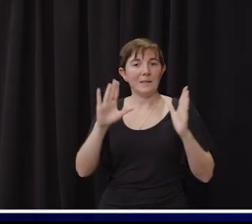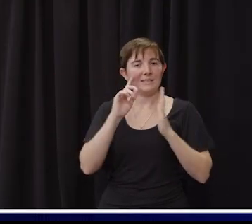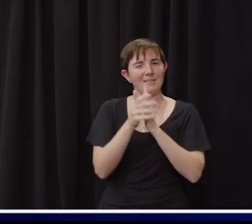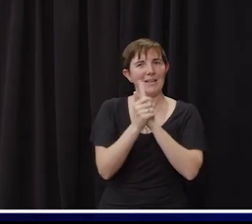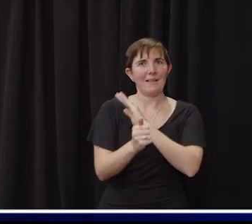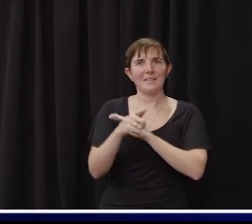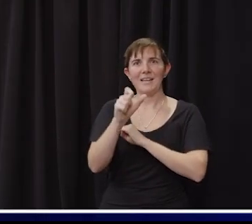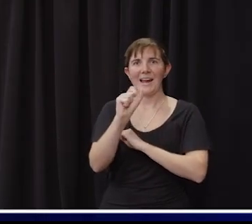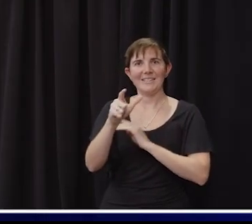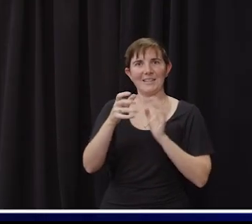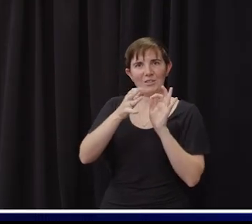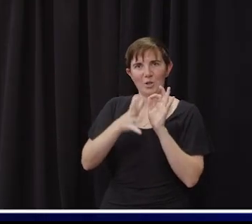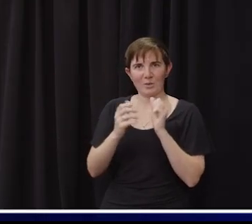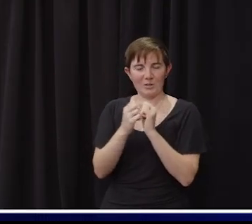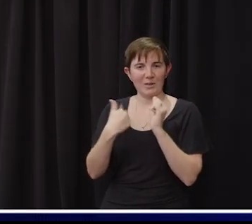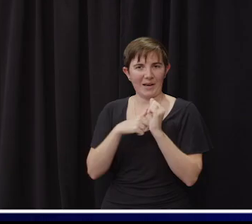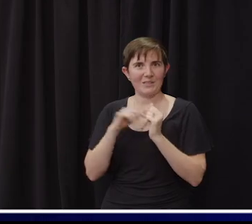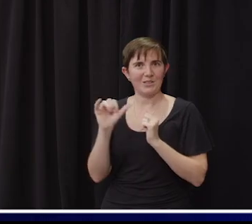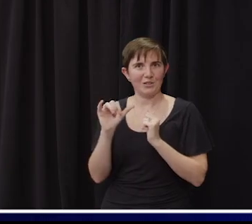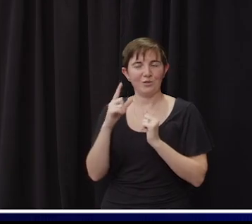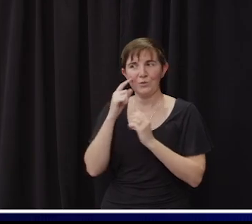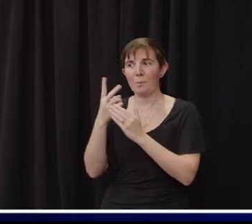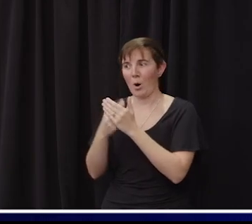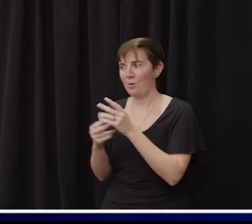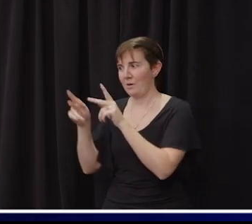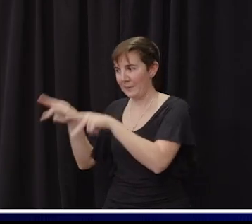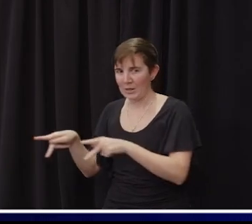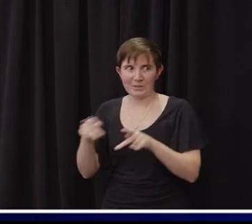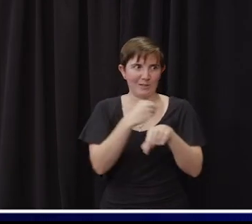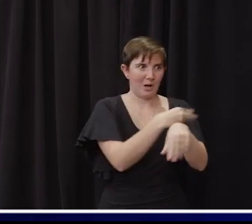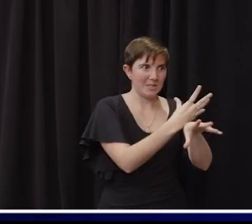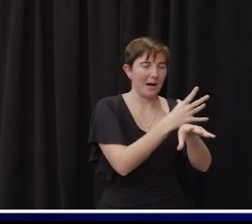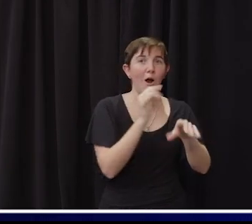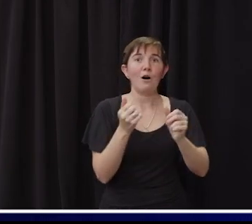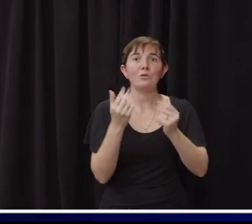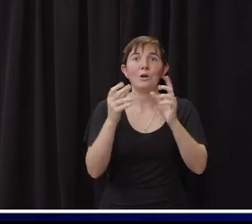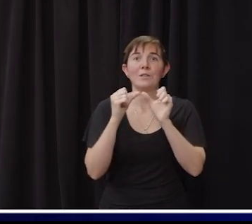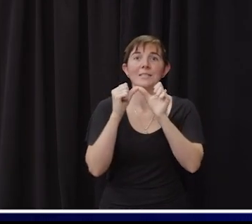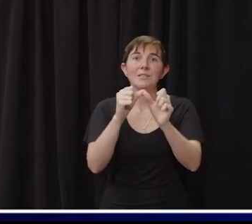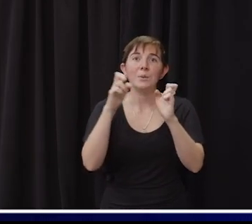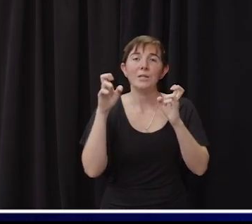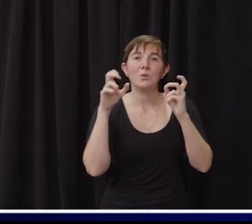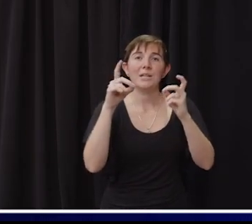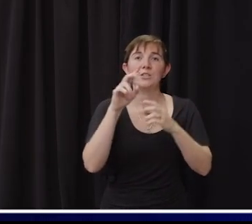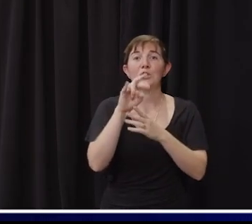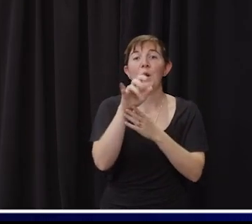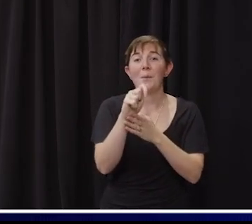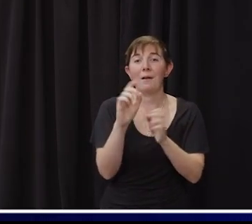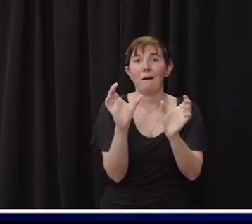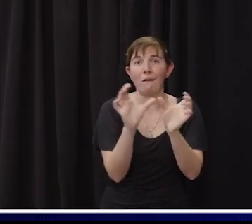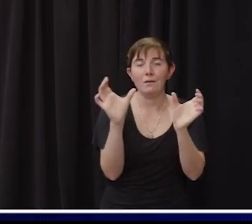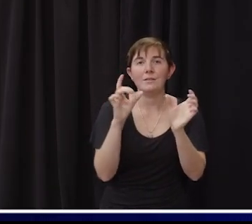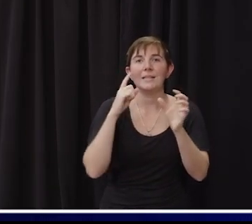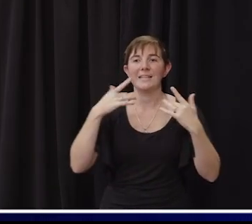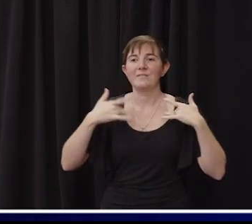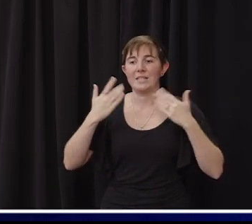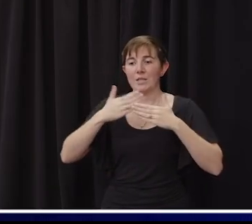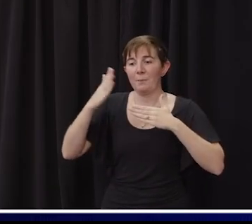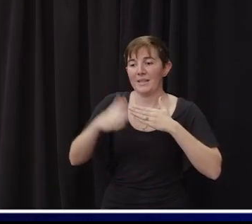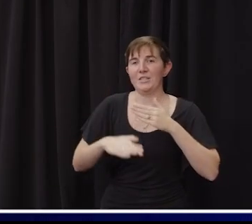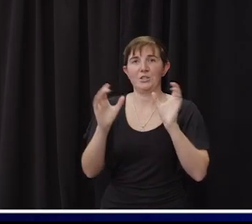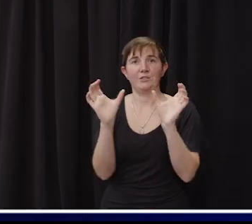ASL interpreters with us for both formats, and we will also be offering continuing education units and event completion